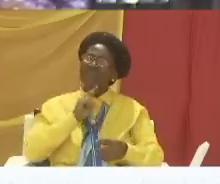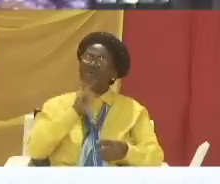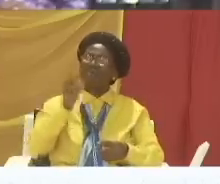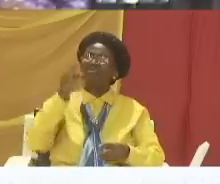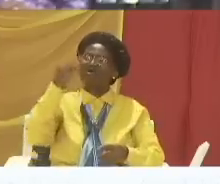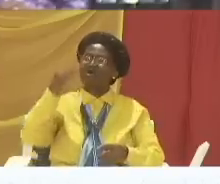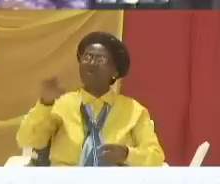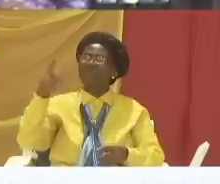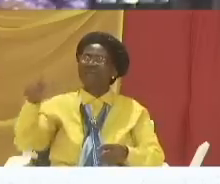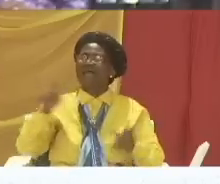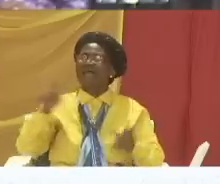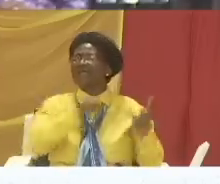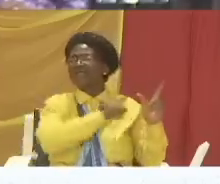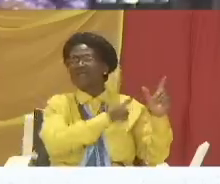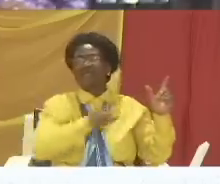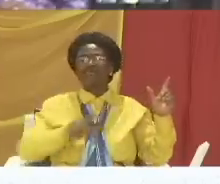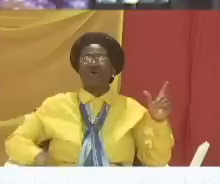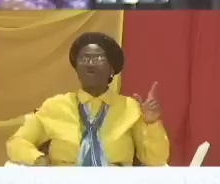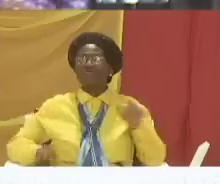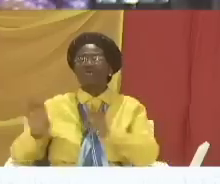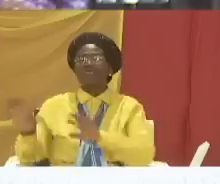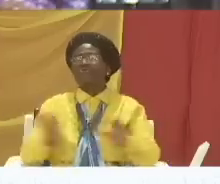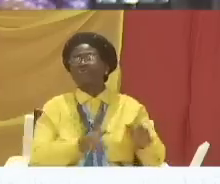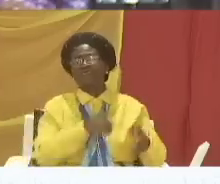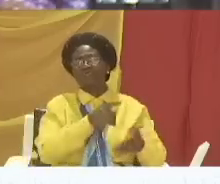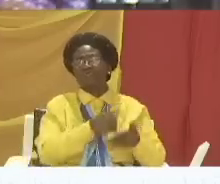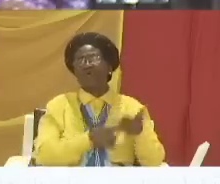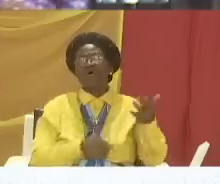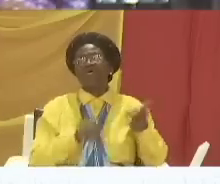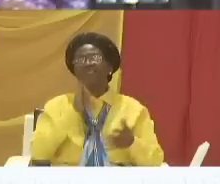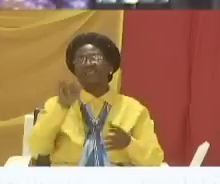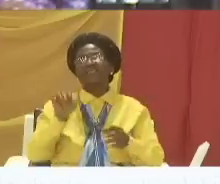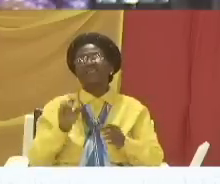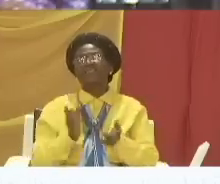Do what is right in his sight.